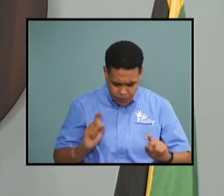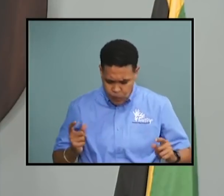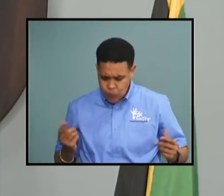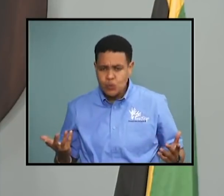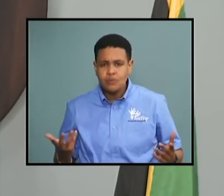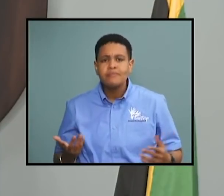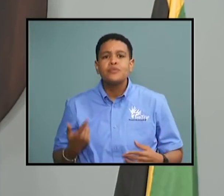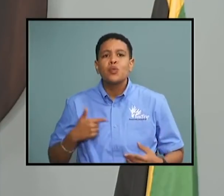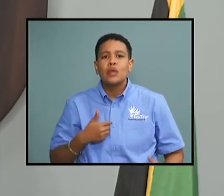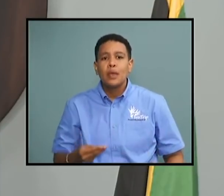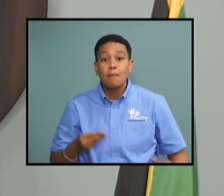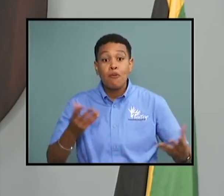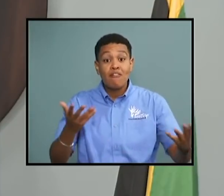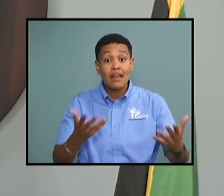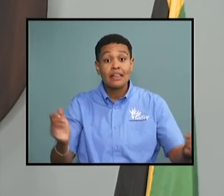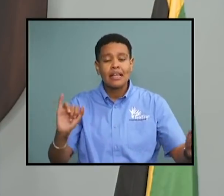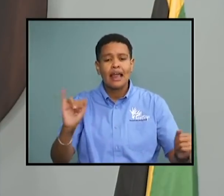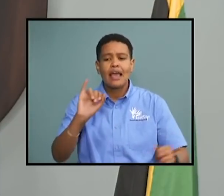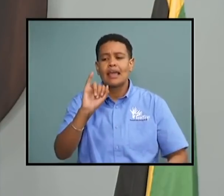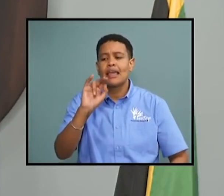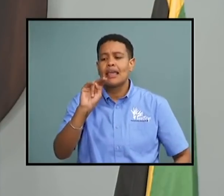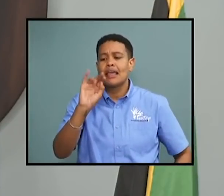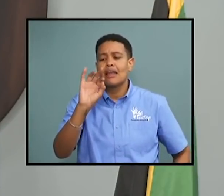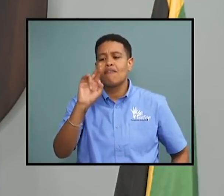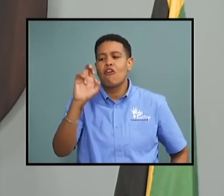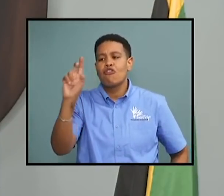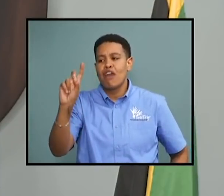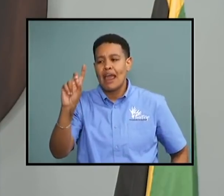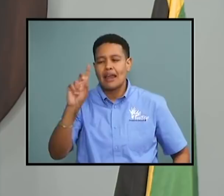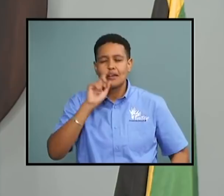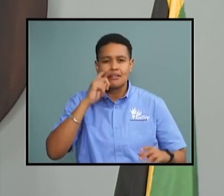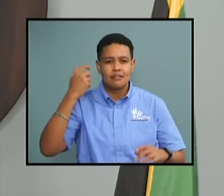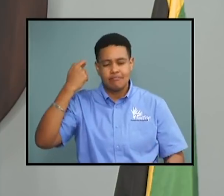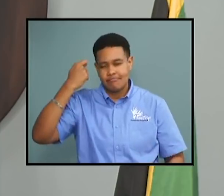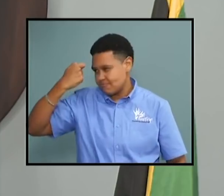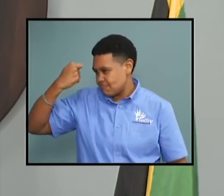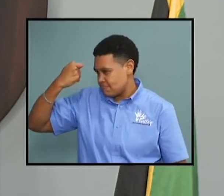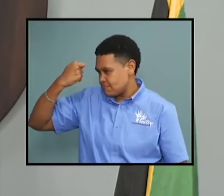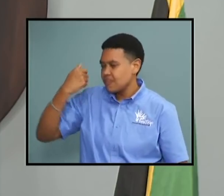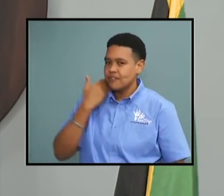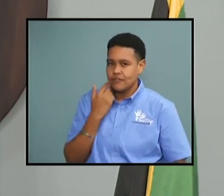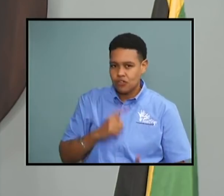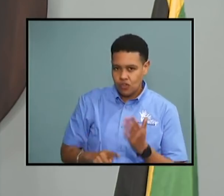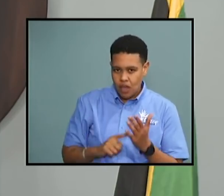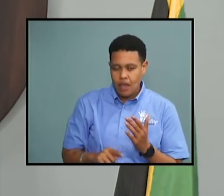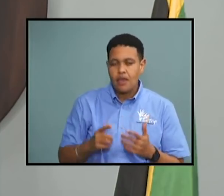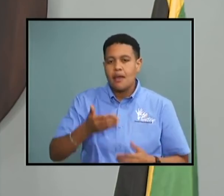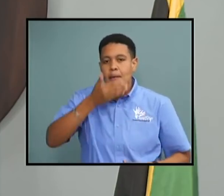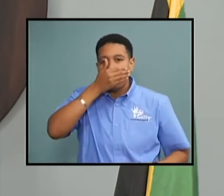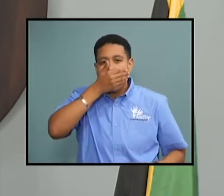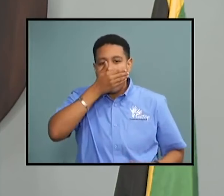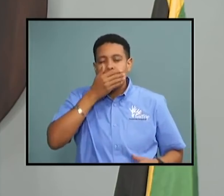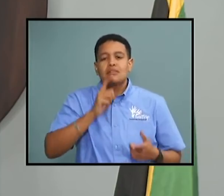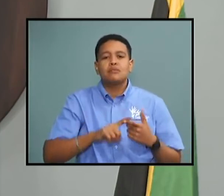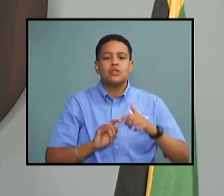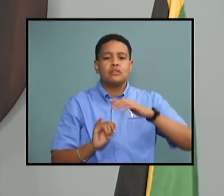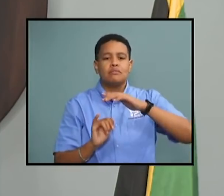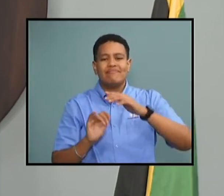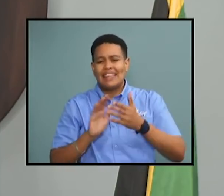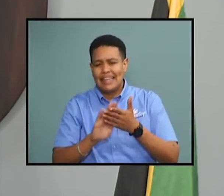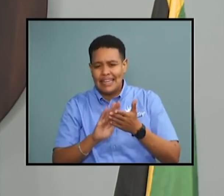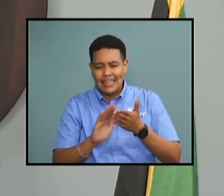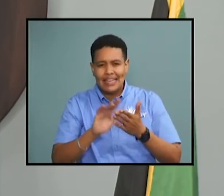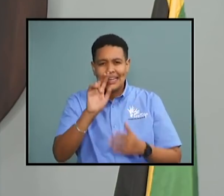provided items such as infrared thermometers, masks, and disinfectants to the